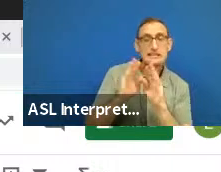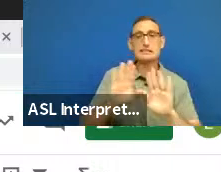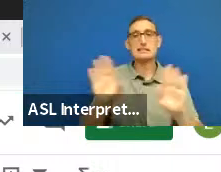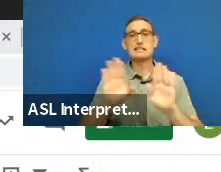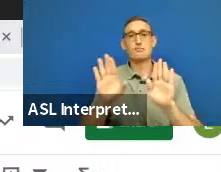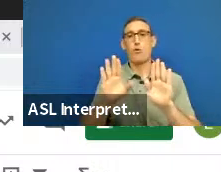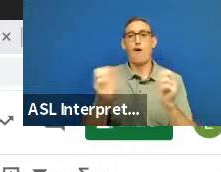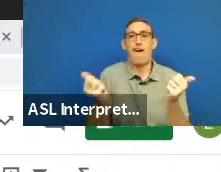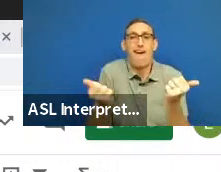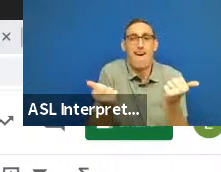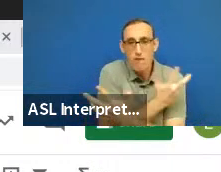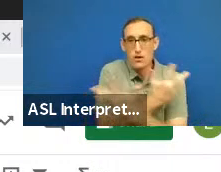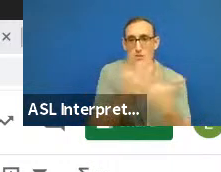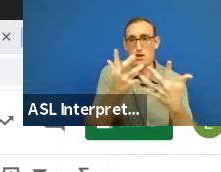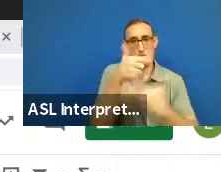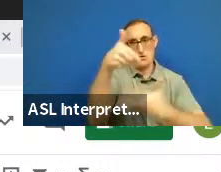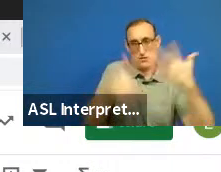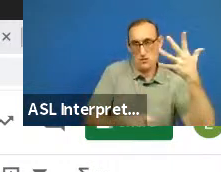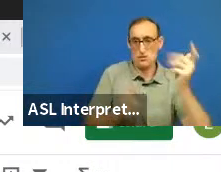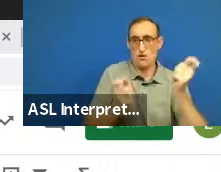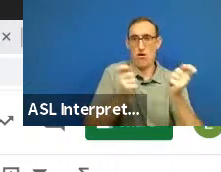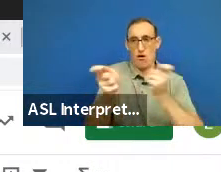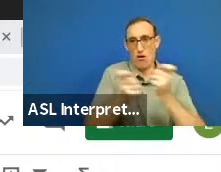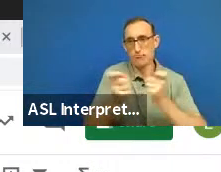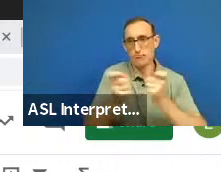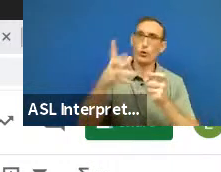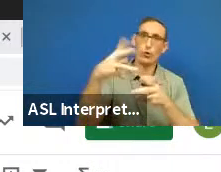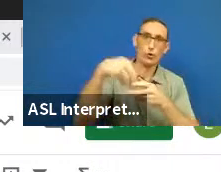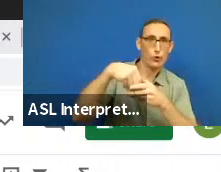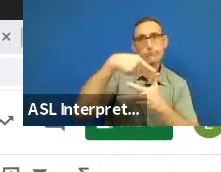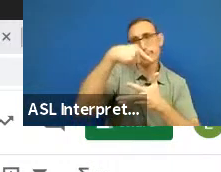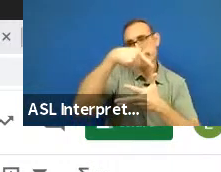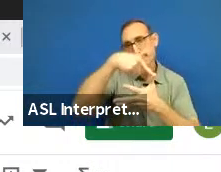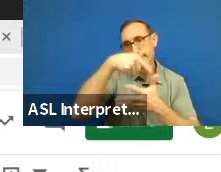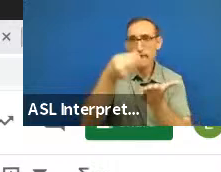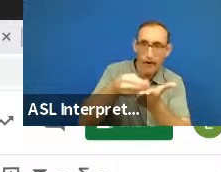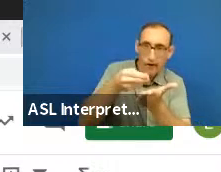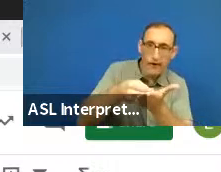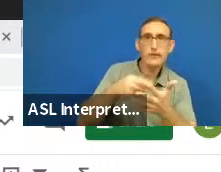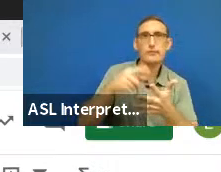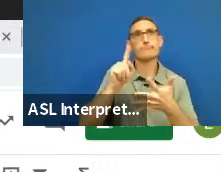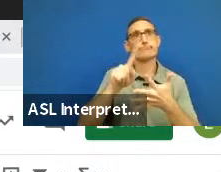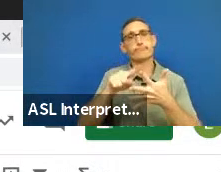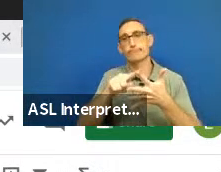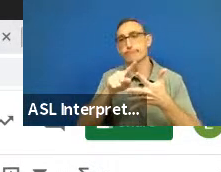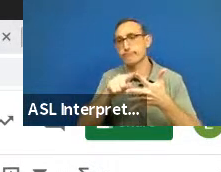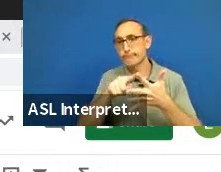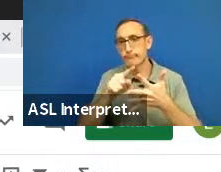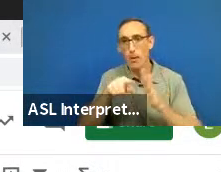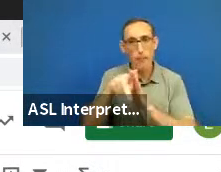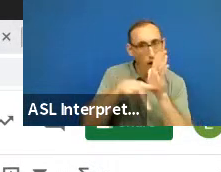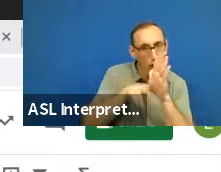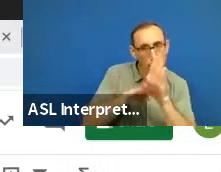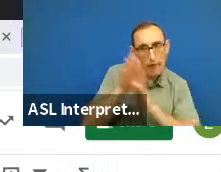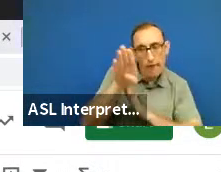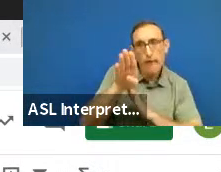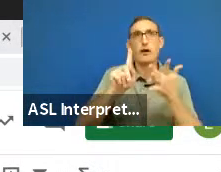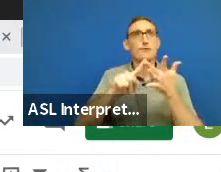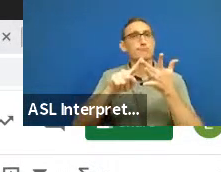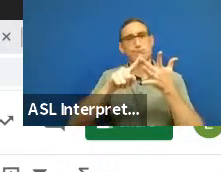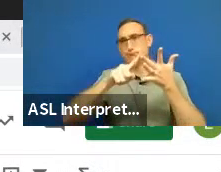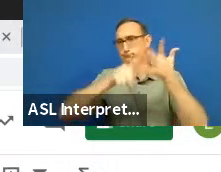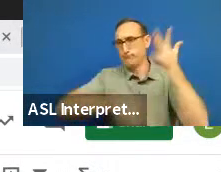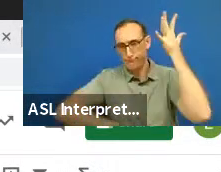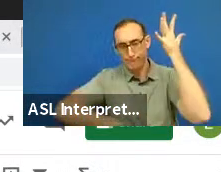in which we should be operating. So finances, with how we go about policy development. I mean, all of